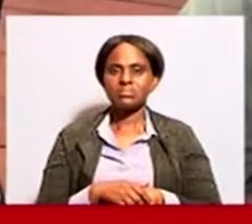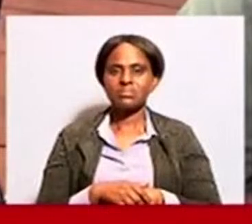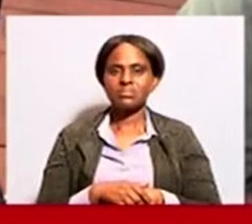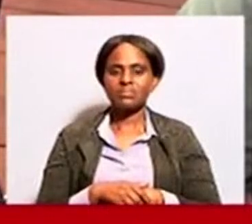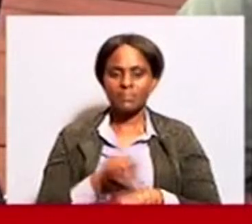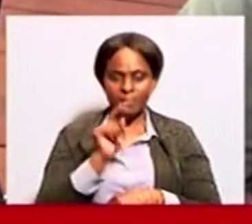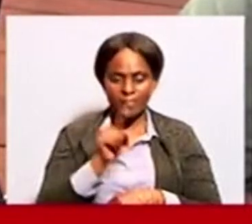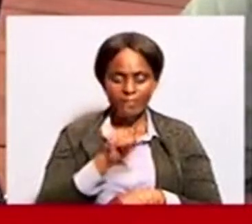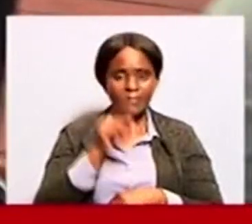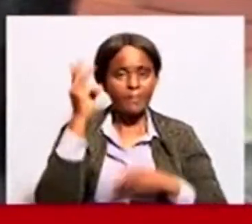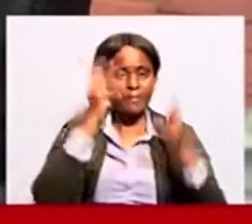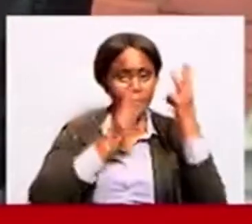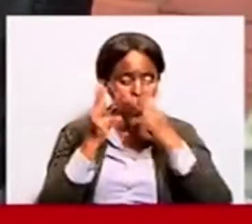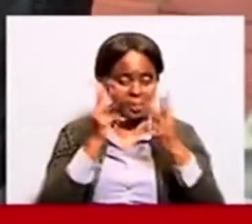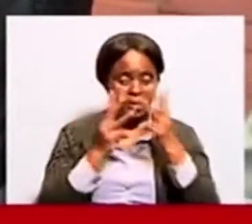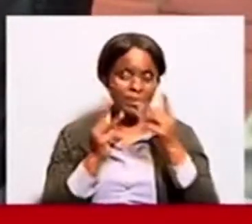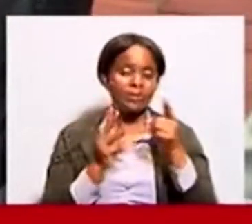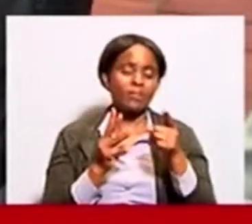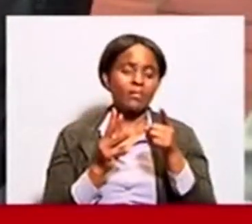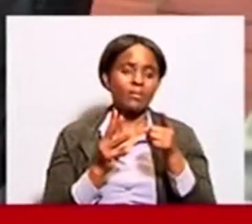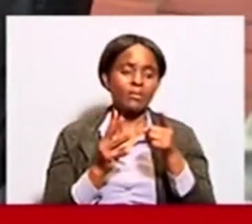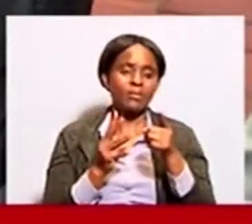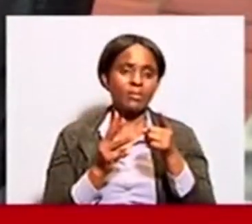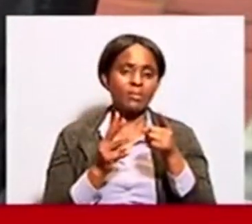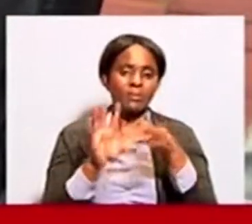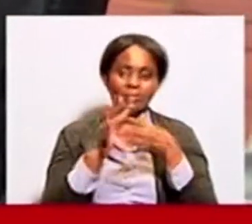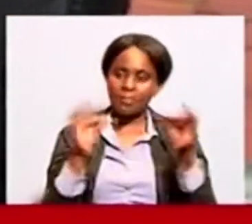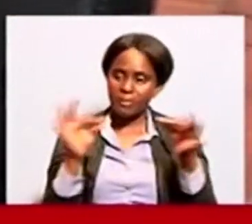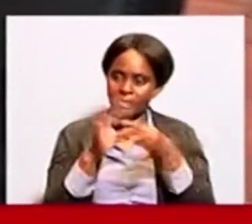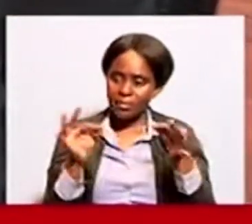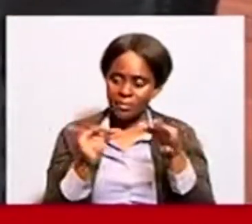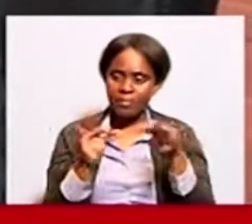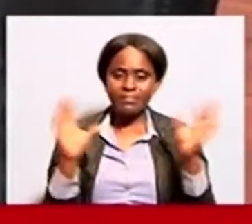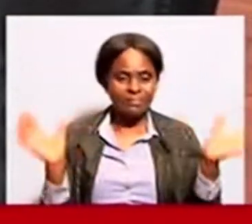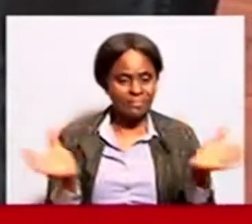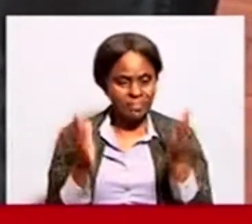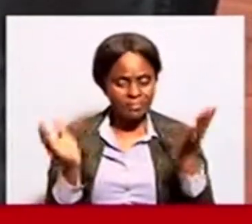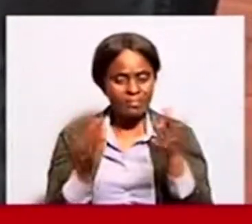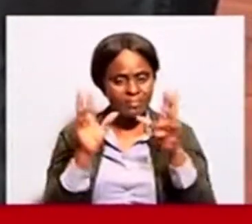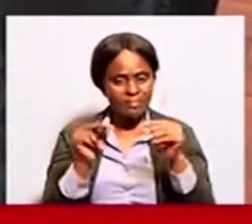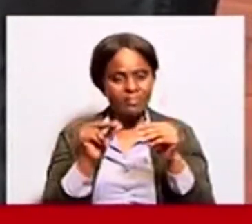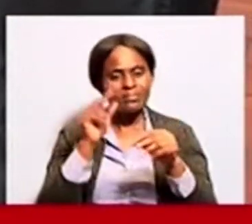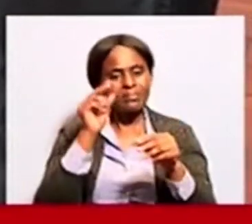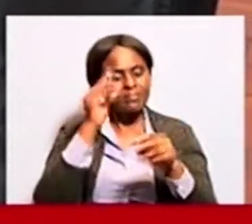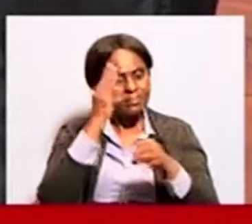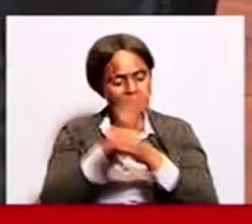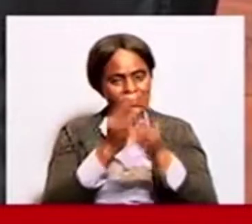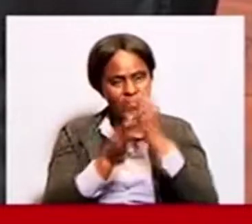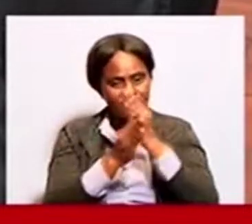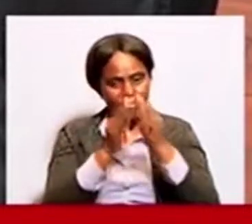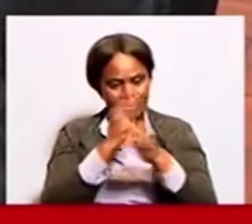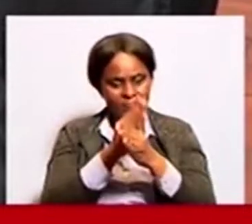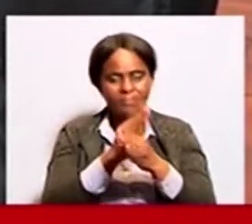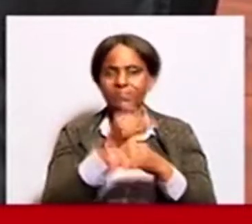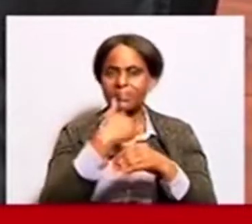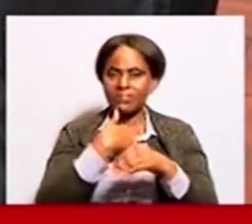This is a concern. Those are stories, yeah. Those stories should not be encouraged. A contract has timelines.